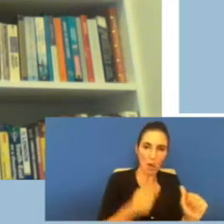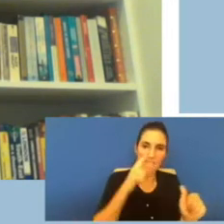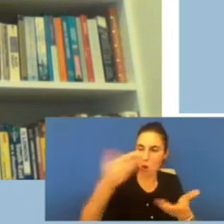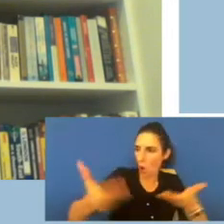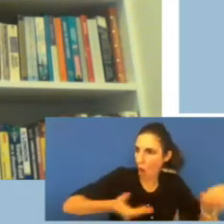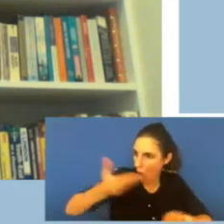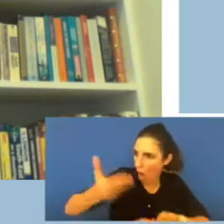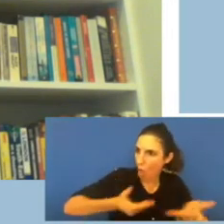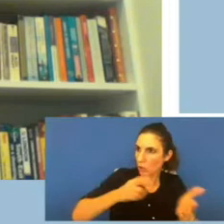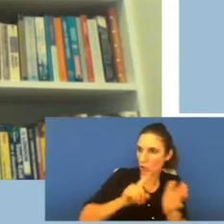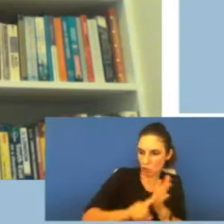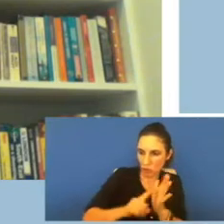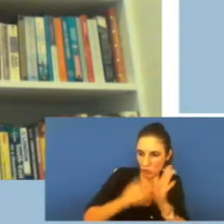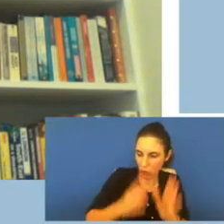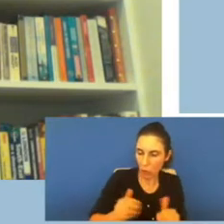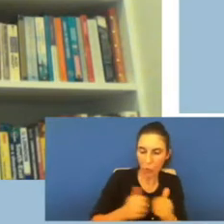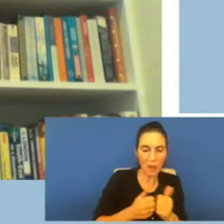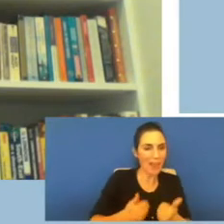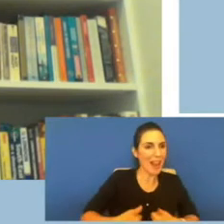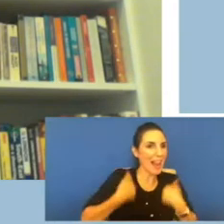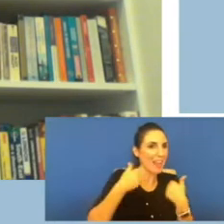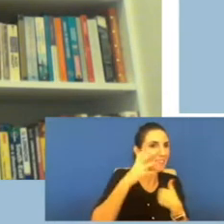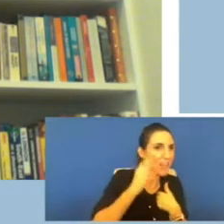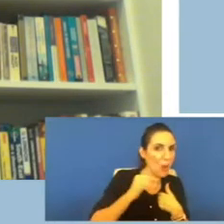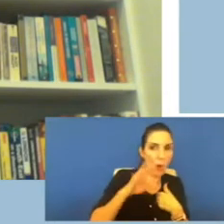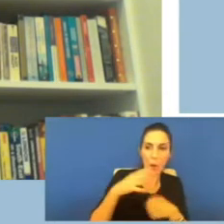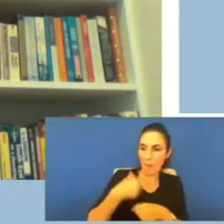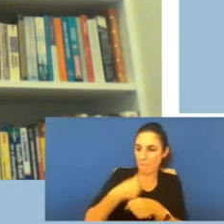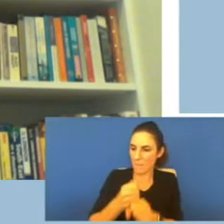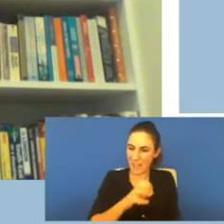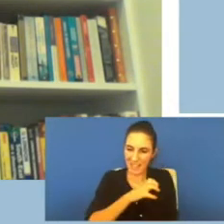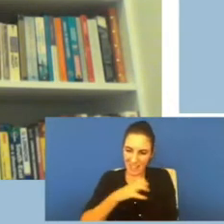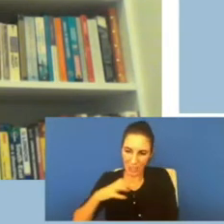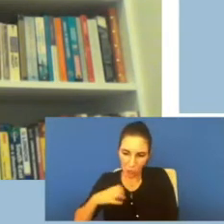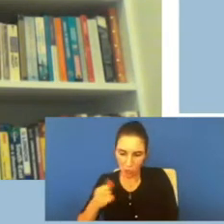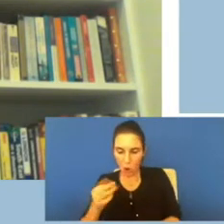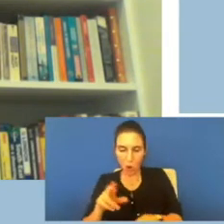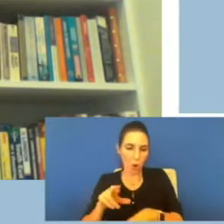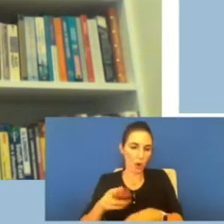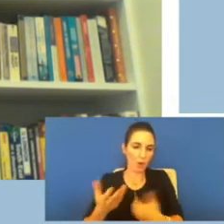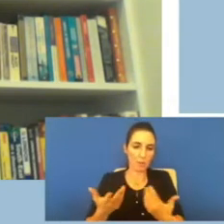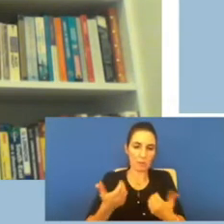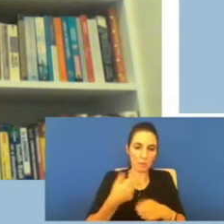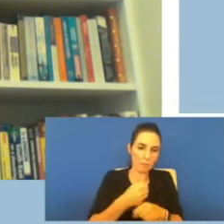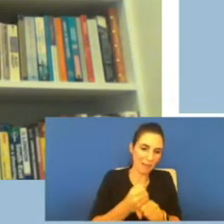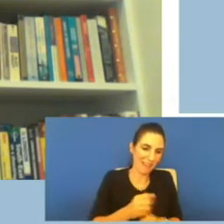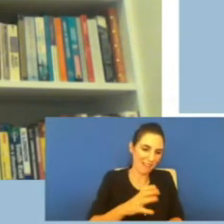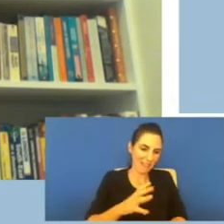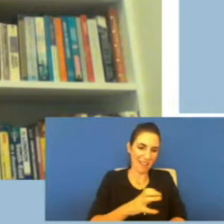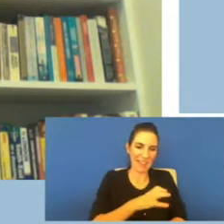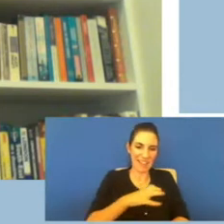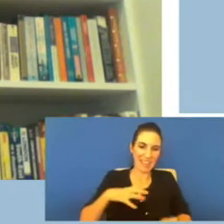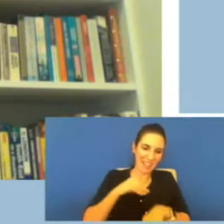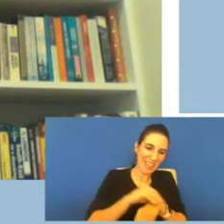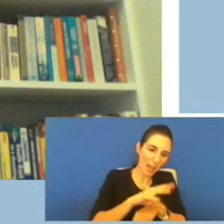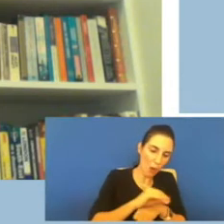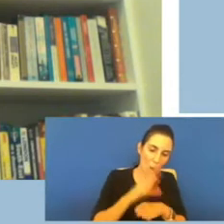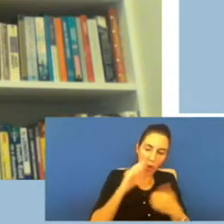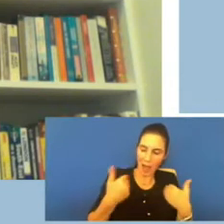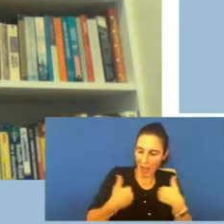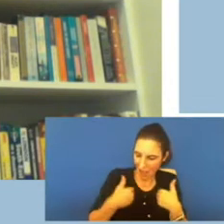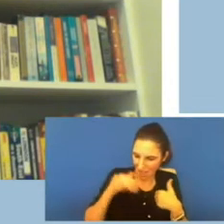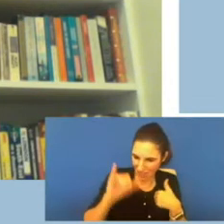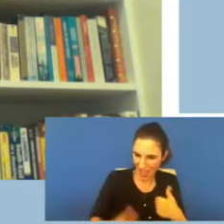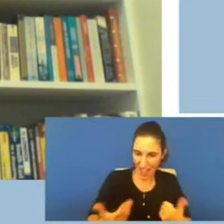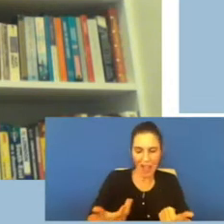lived experience, or creating the committee or the council that has lived experience, or bringing it into the methodology,